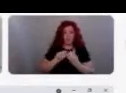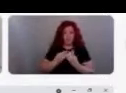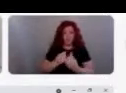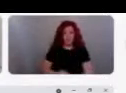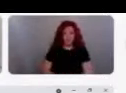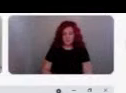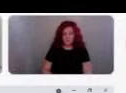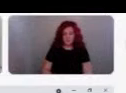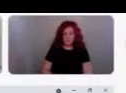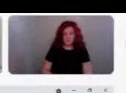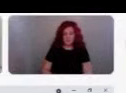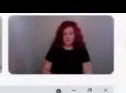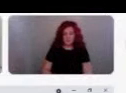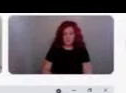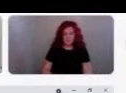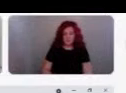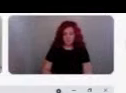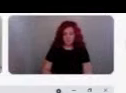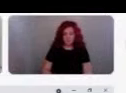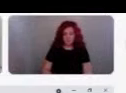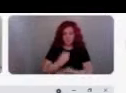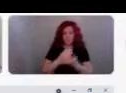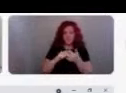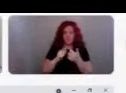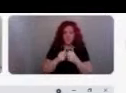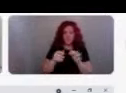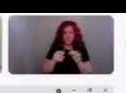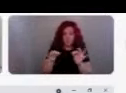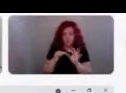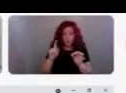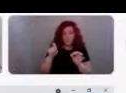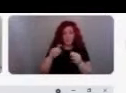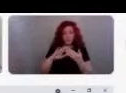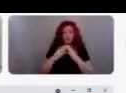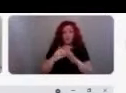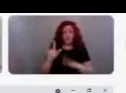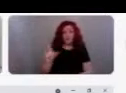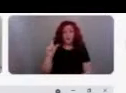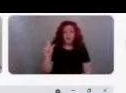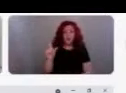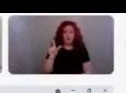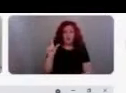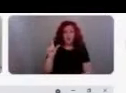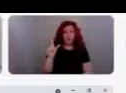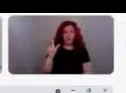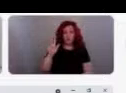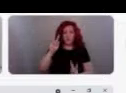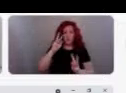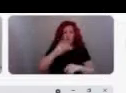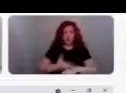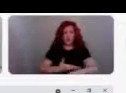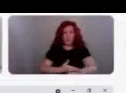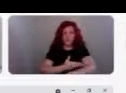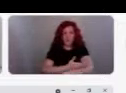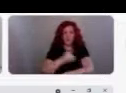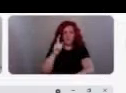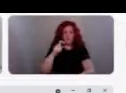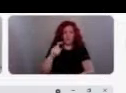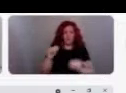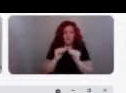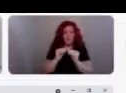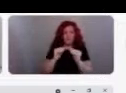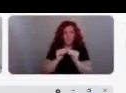but there are some issues to remark we need our community library to be renovated we need more green